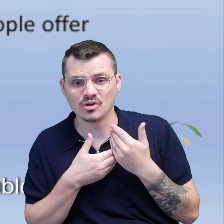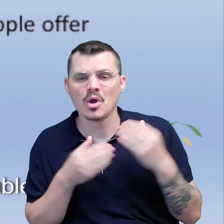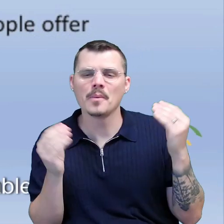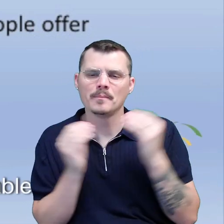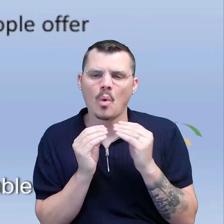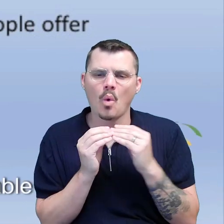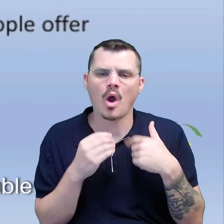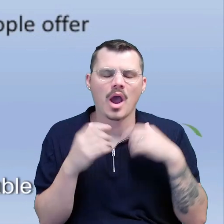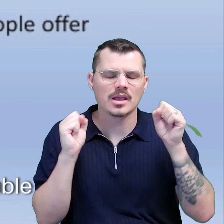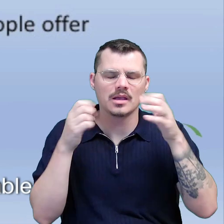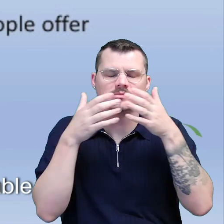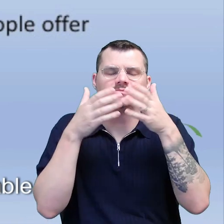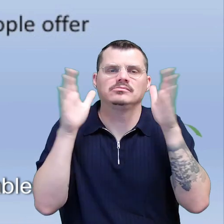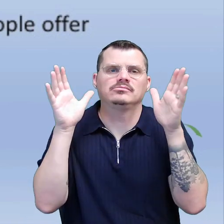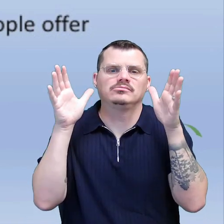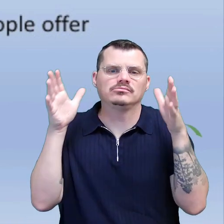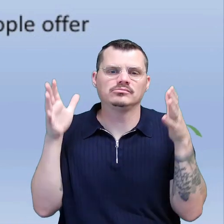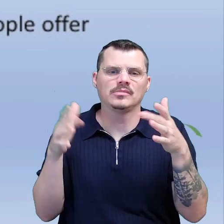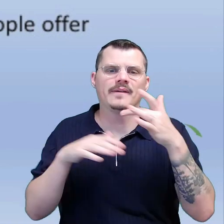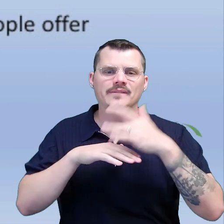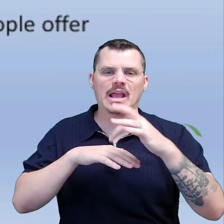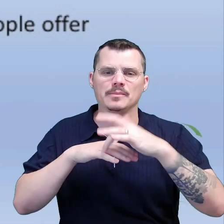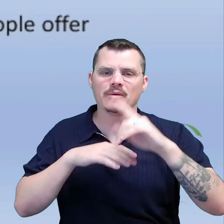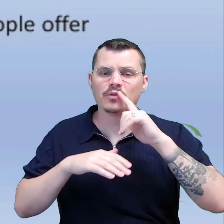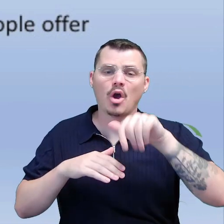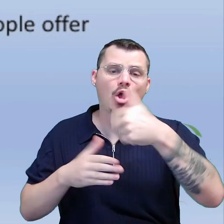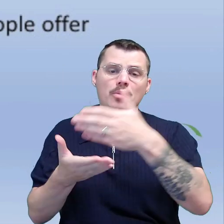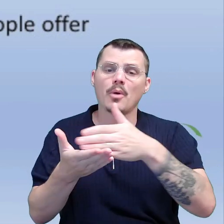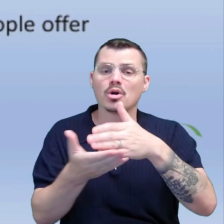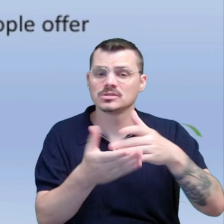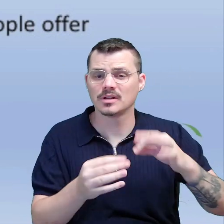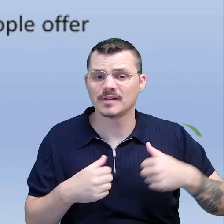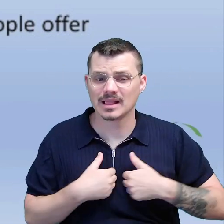more bandwidth the person has available for other parts of life.